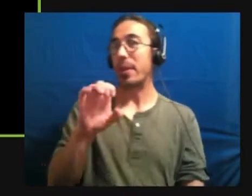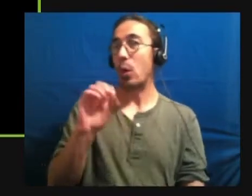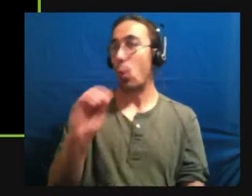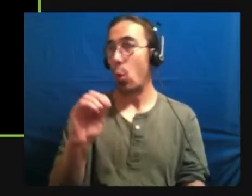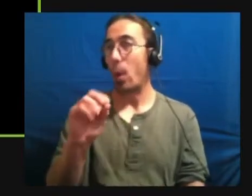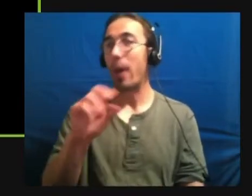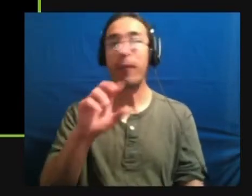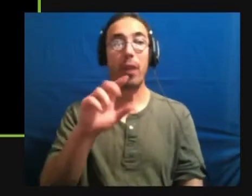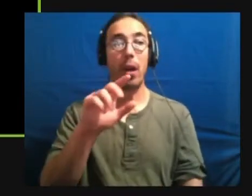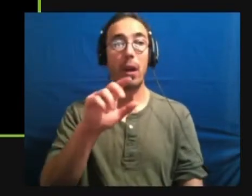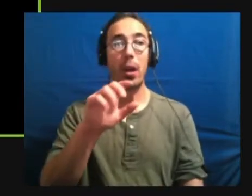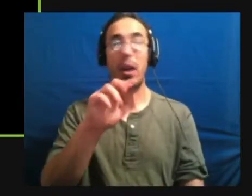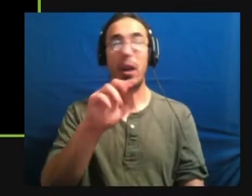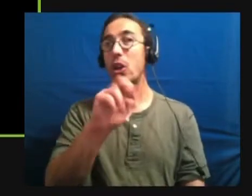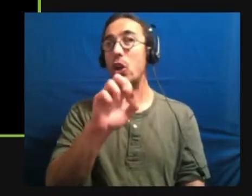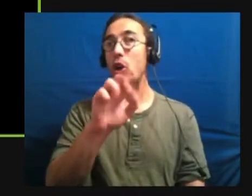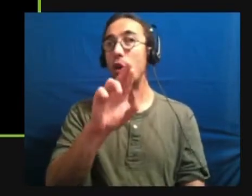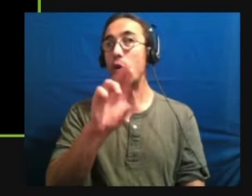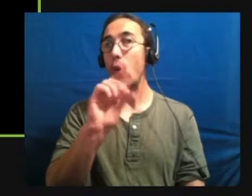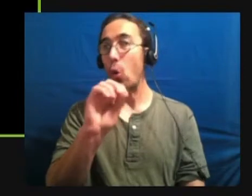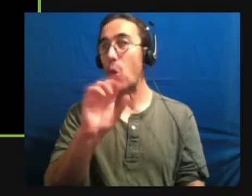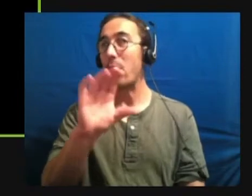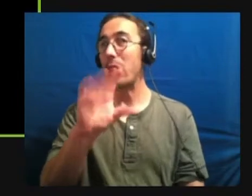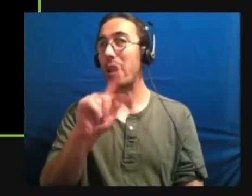are an actually autistic